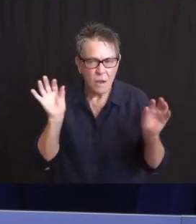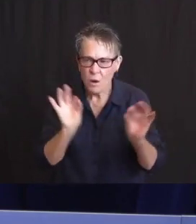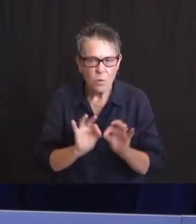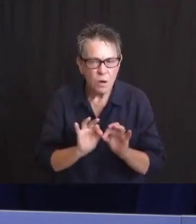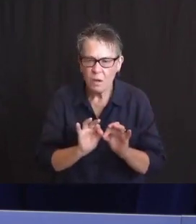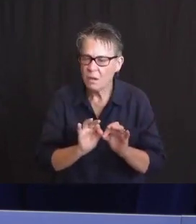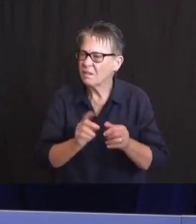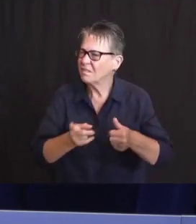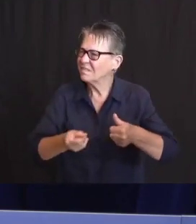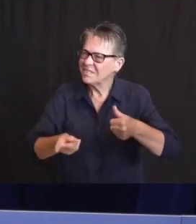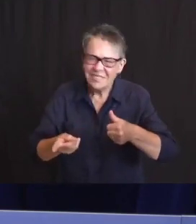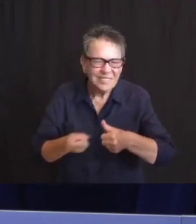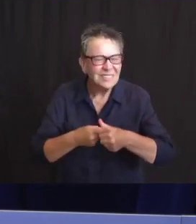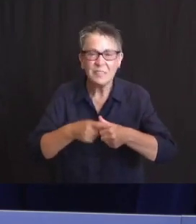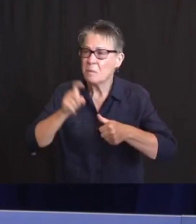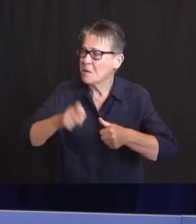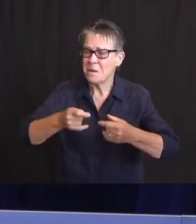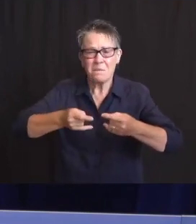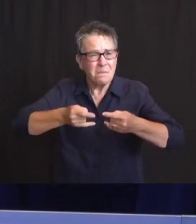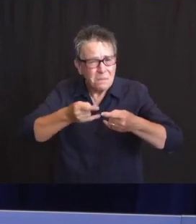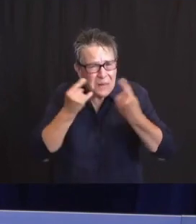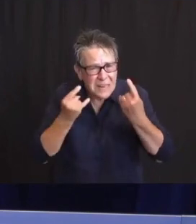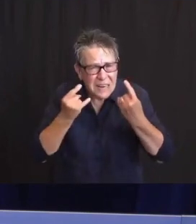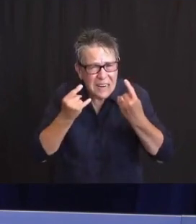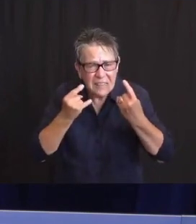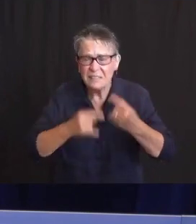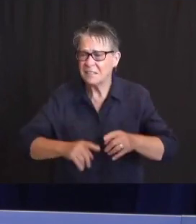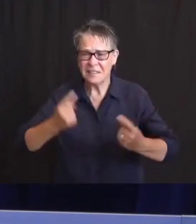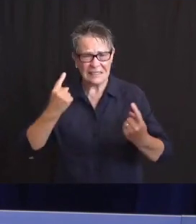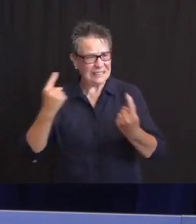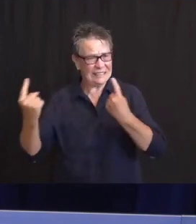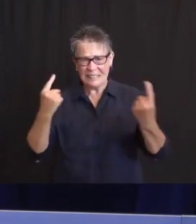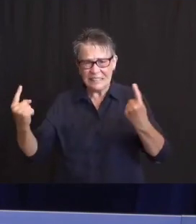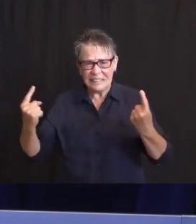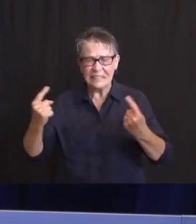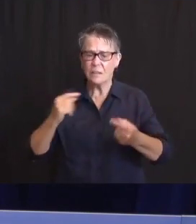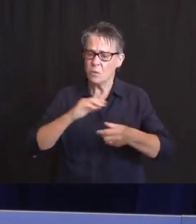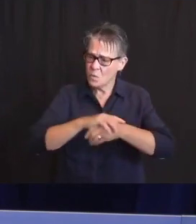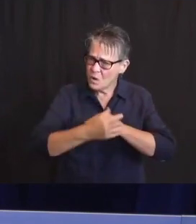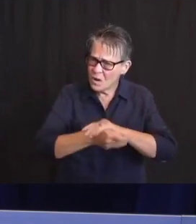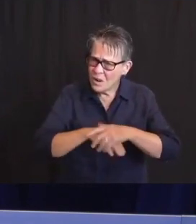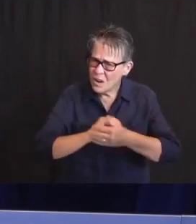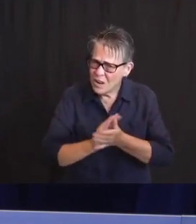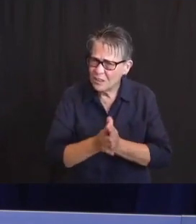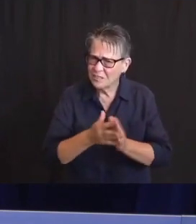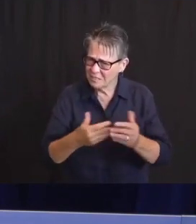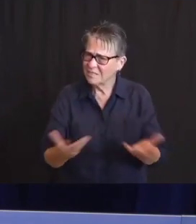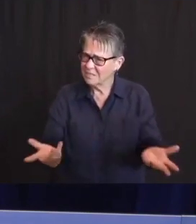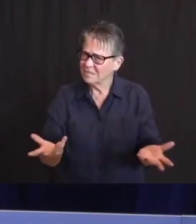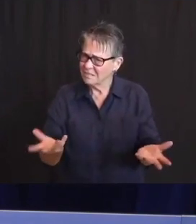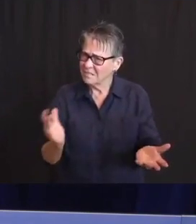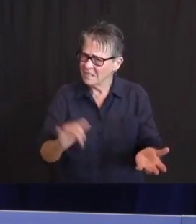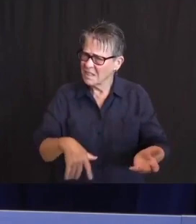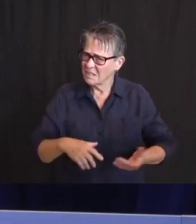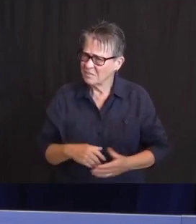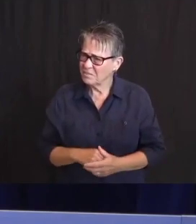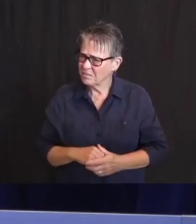hygiene. Moving on to my daily report, as the governor shared, our hospitals reported